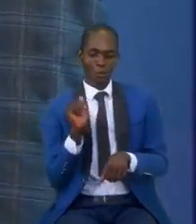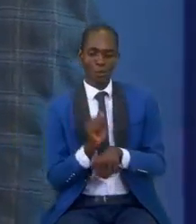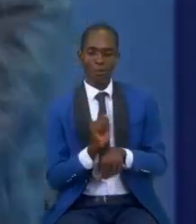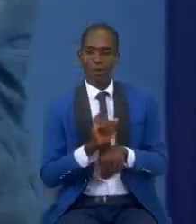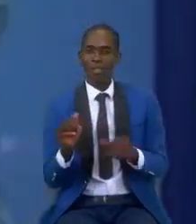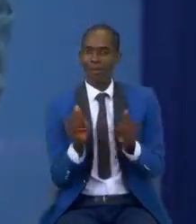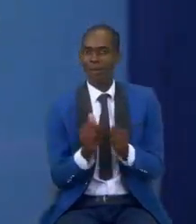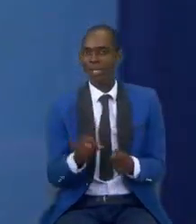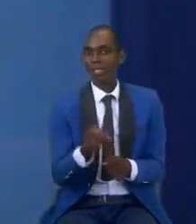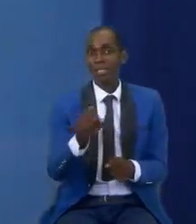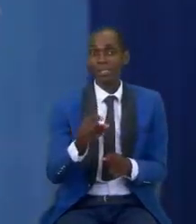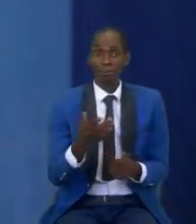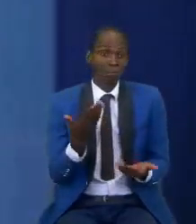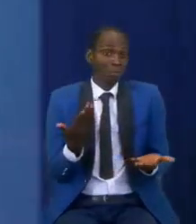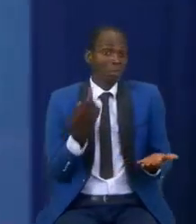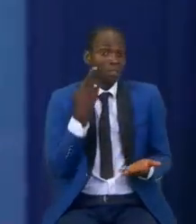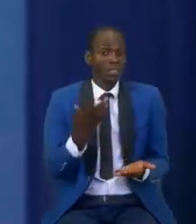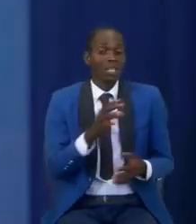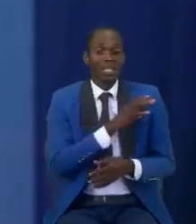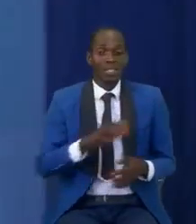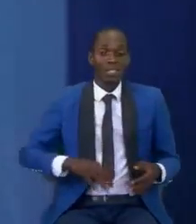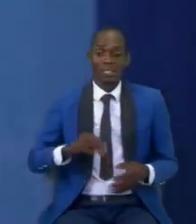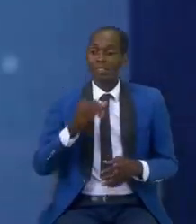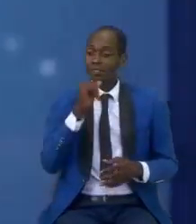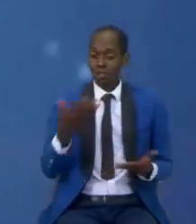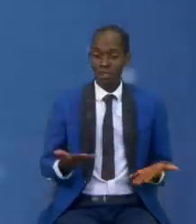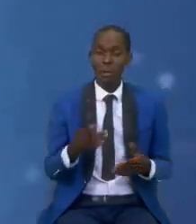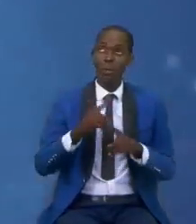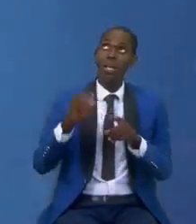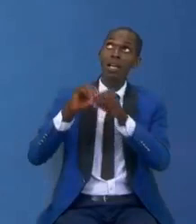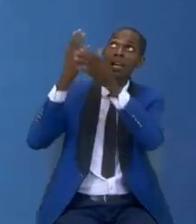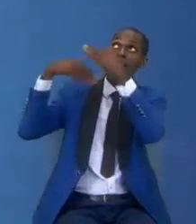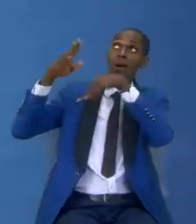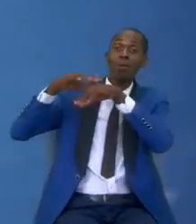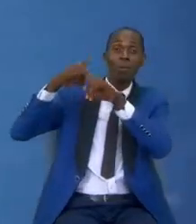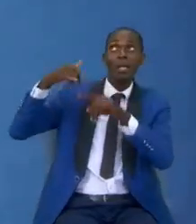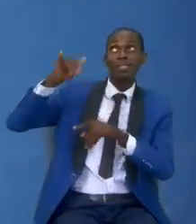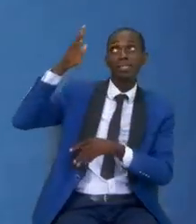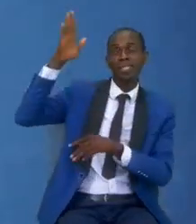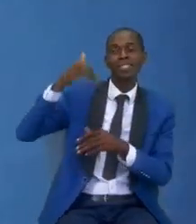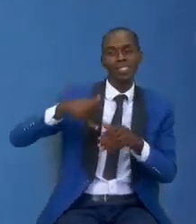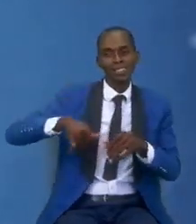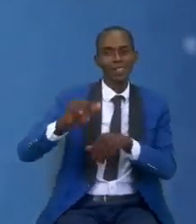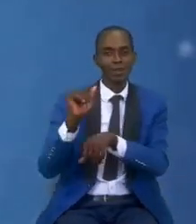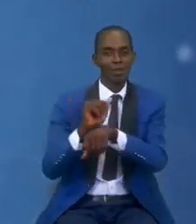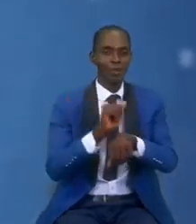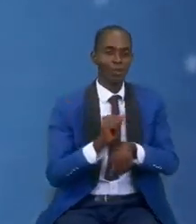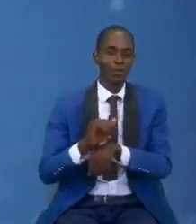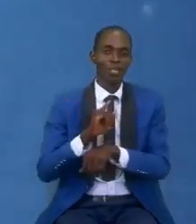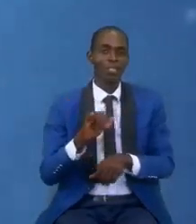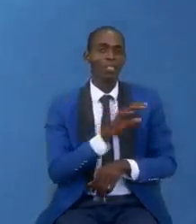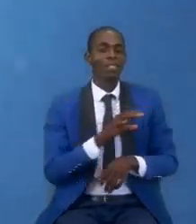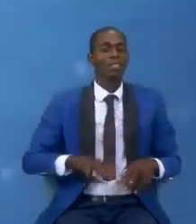also kept on walking. Jesus Christ, the same yesterday, today, and